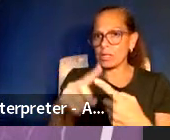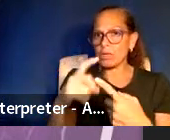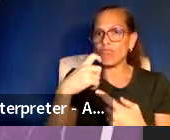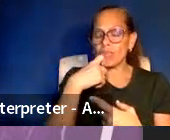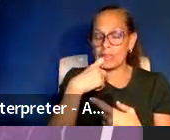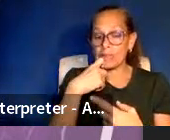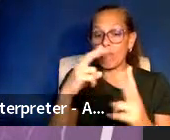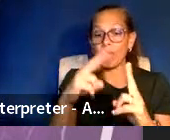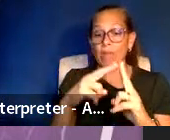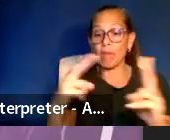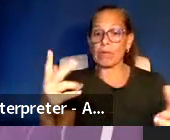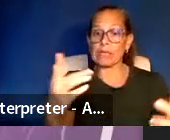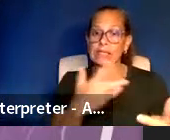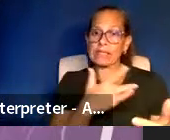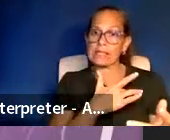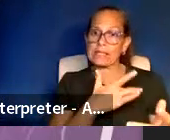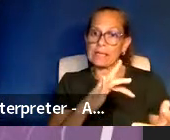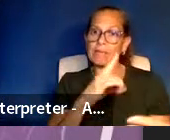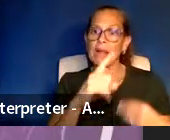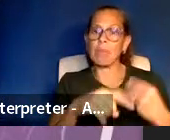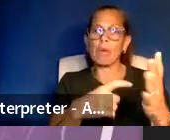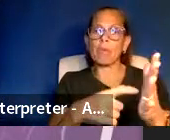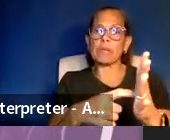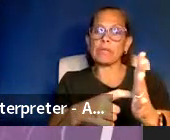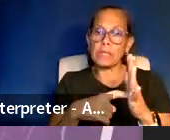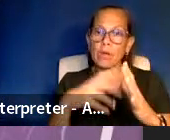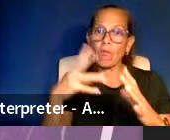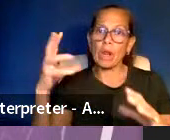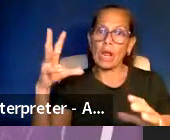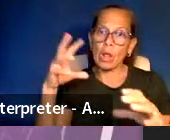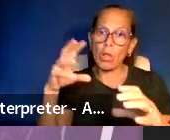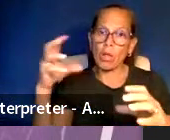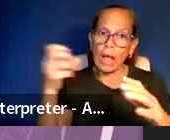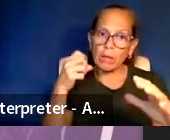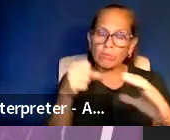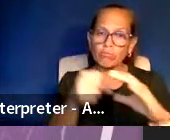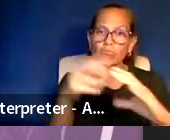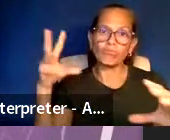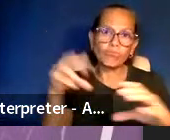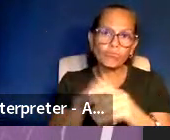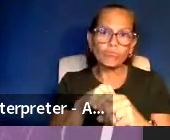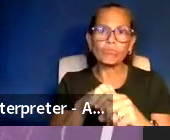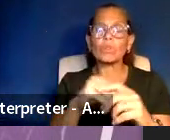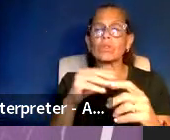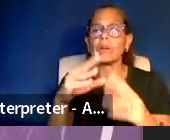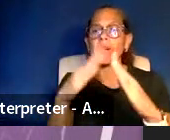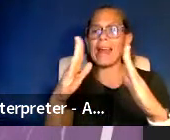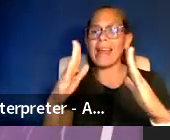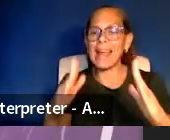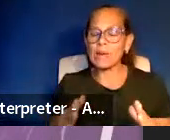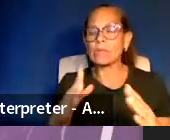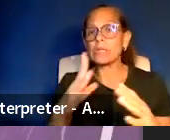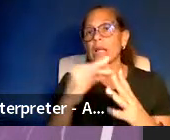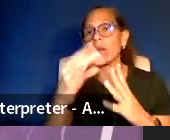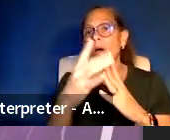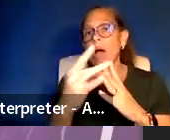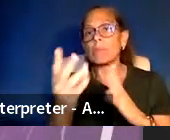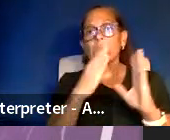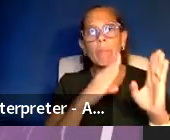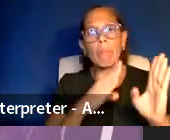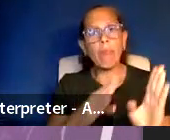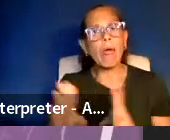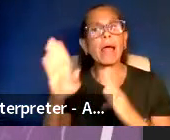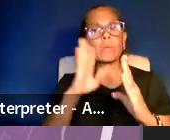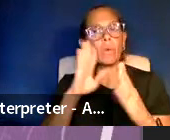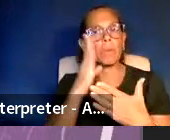sensitive about the mandatory inclusionary housing and the options and the plans that are going to